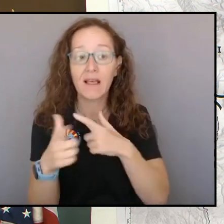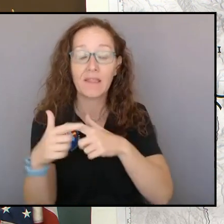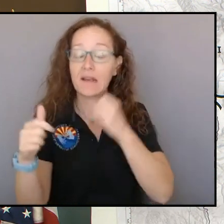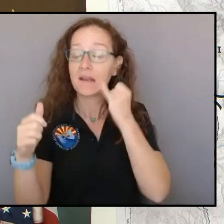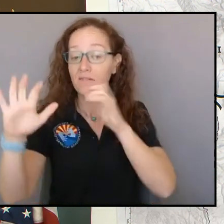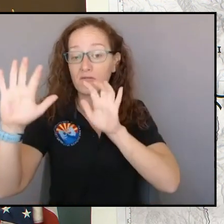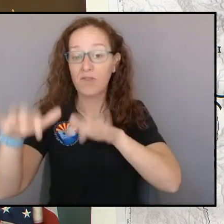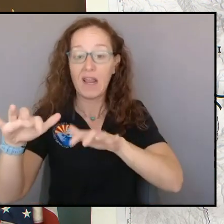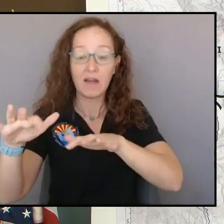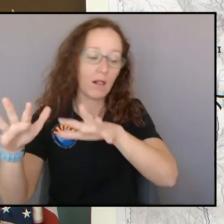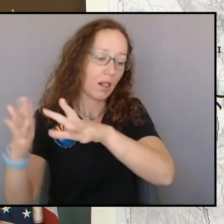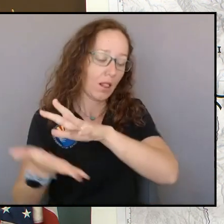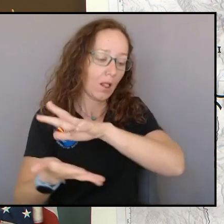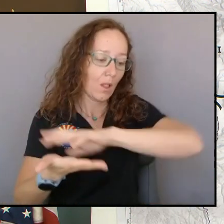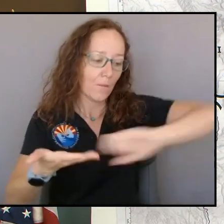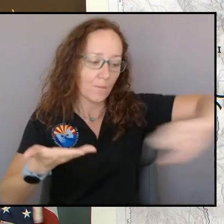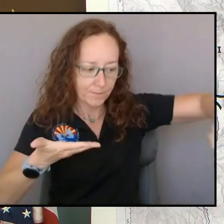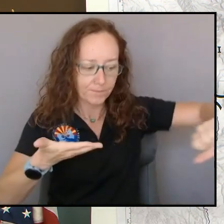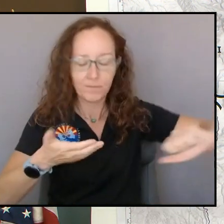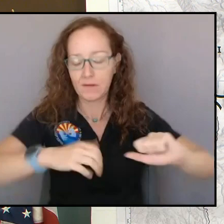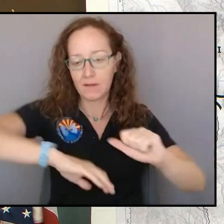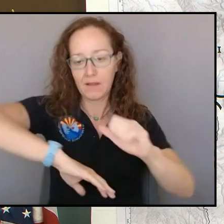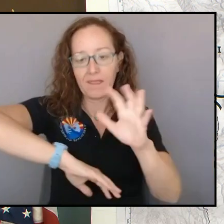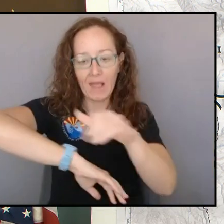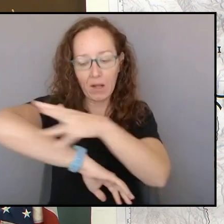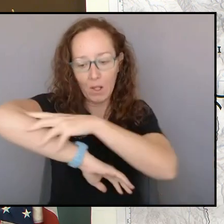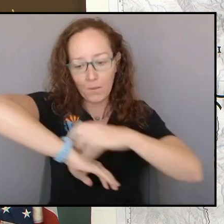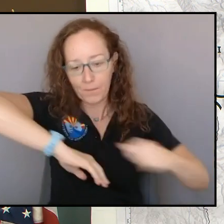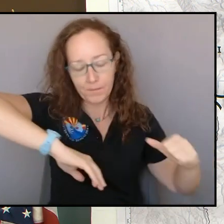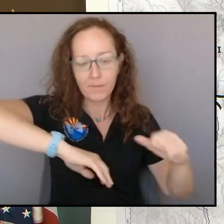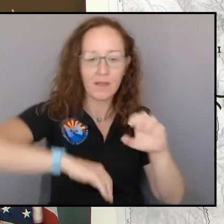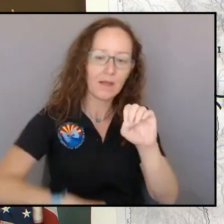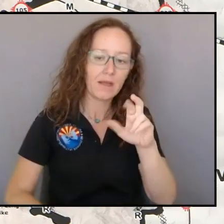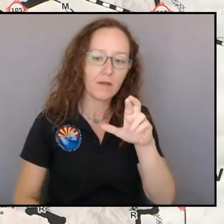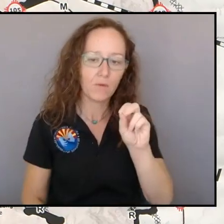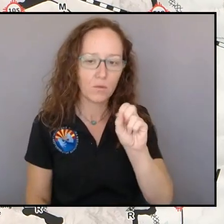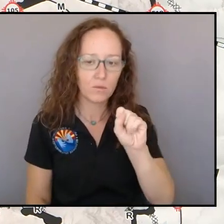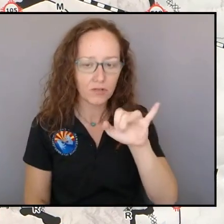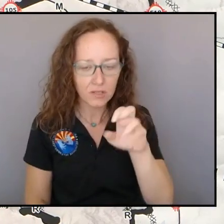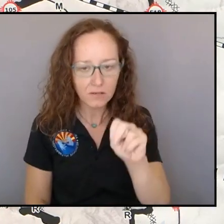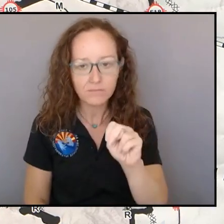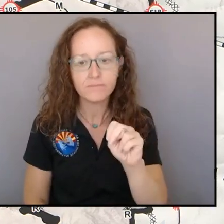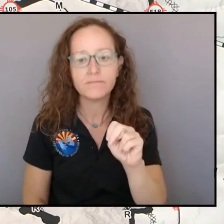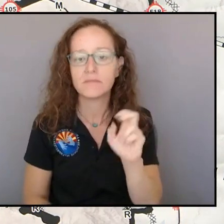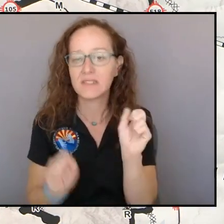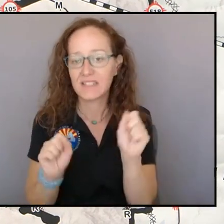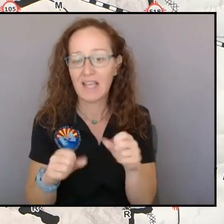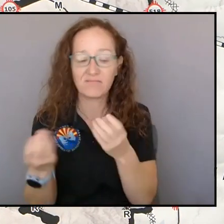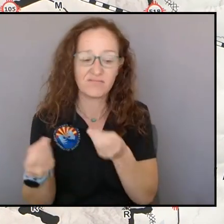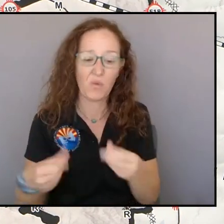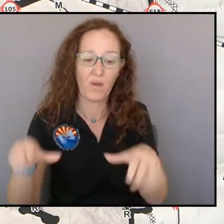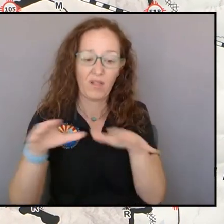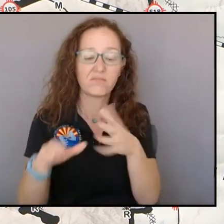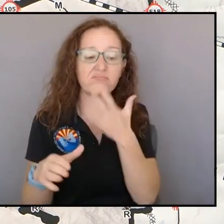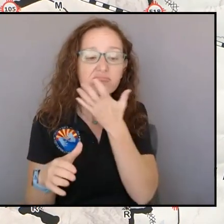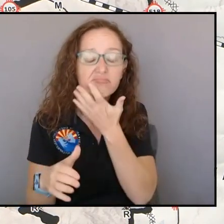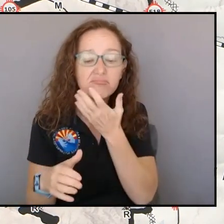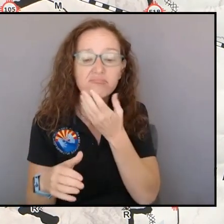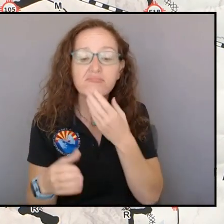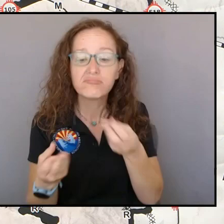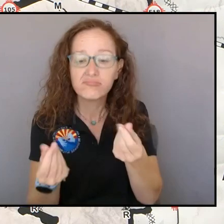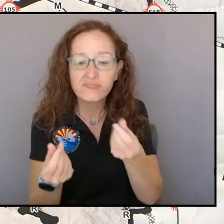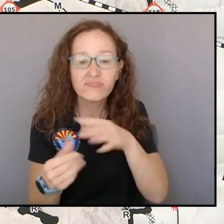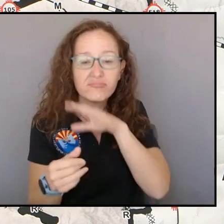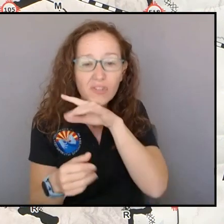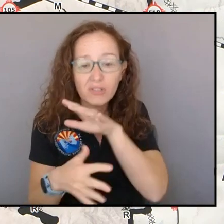can start. So what we'll do is teams of specialized resources and folks will come in, they'll start setting